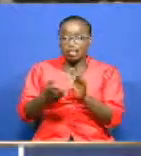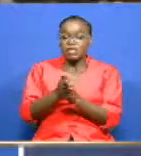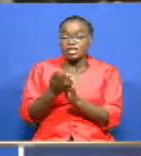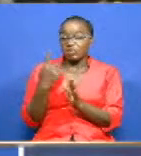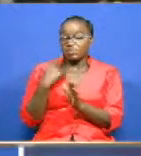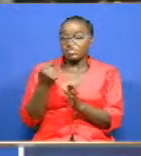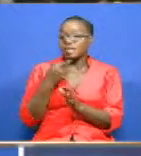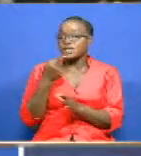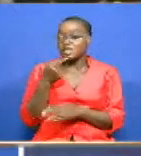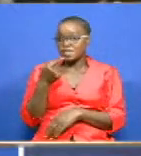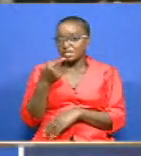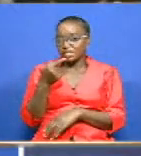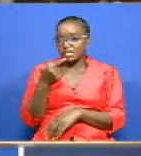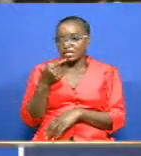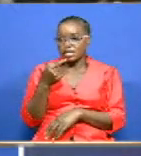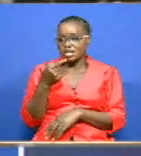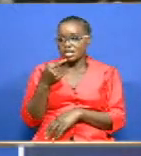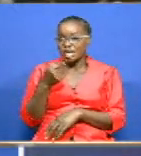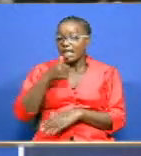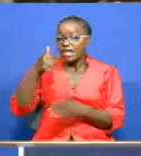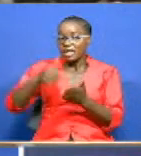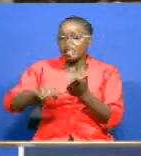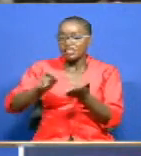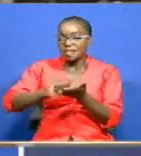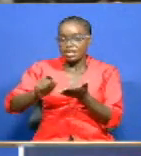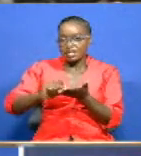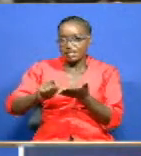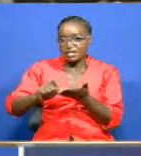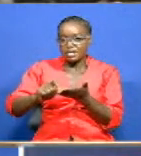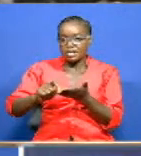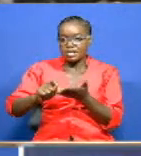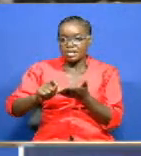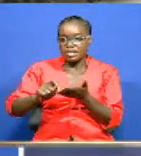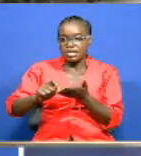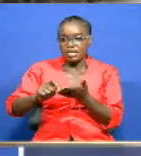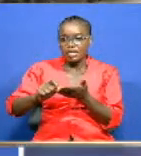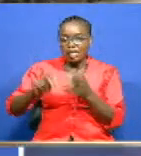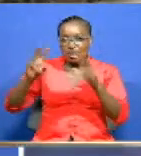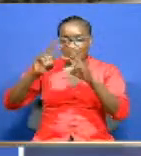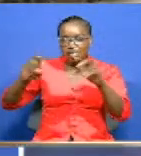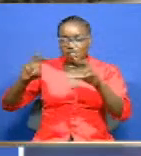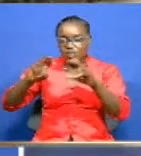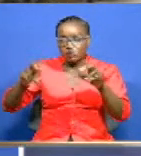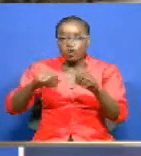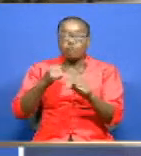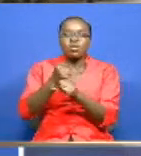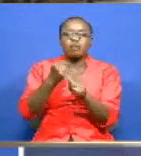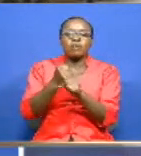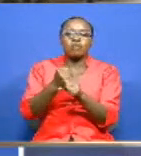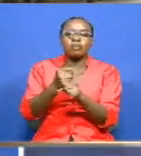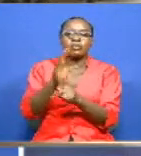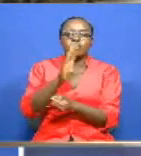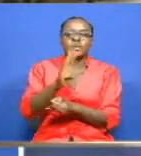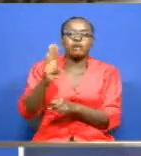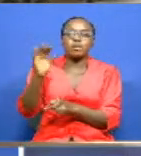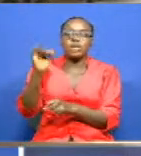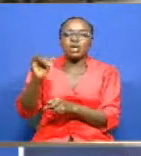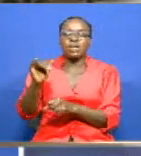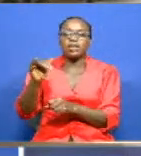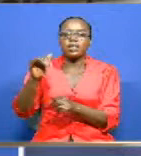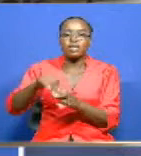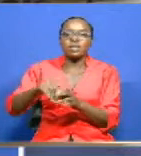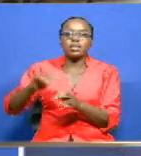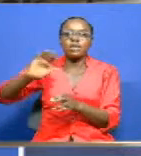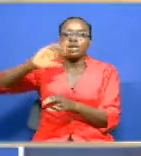made headlines when he allegedly wrote a letter to the president giving his assessment of the performance of the Building Bridges Initiative